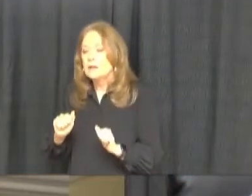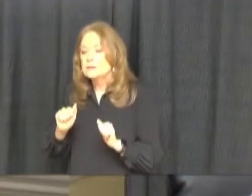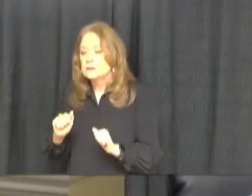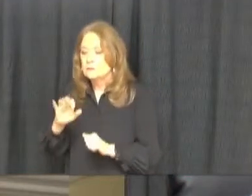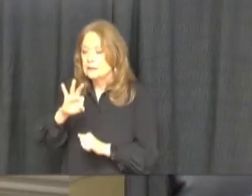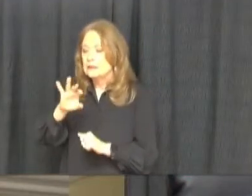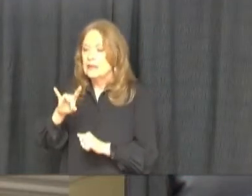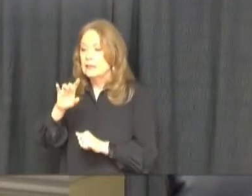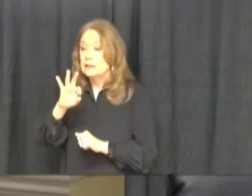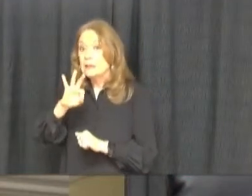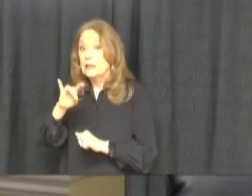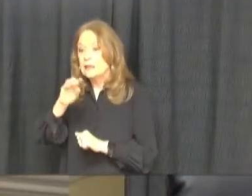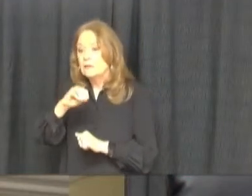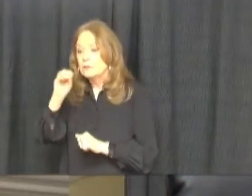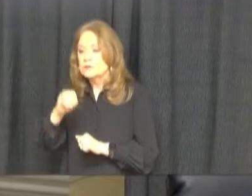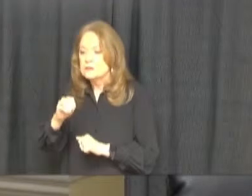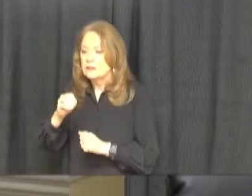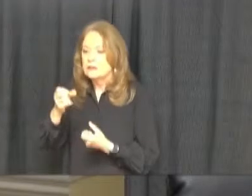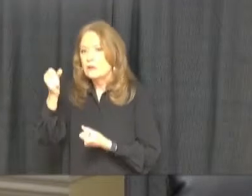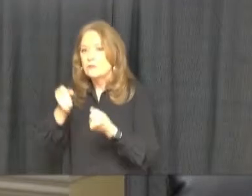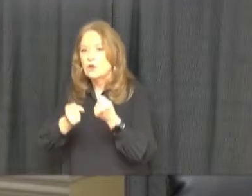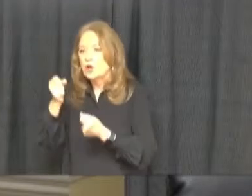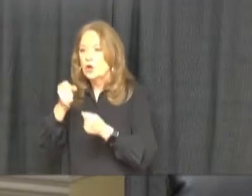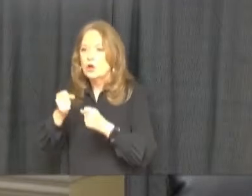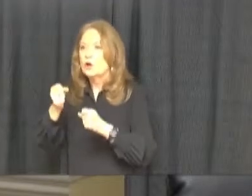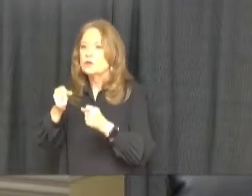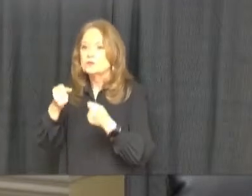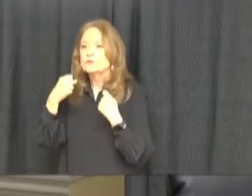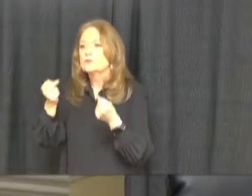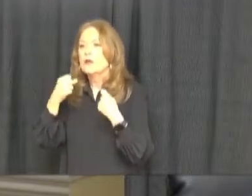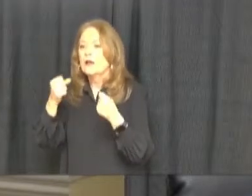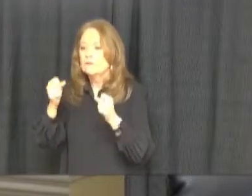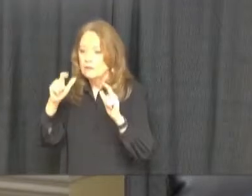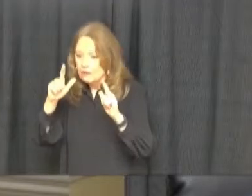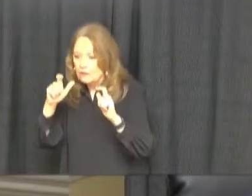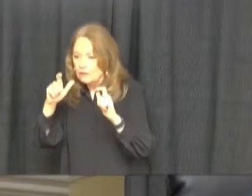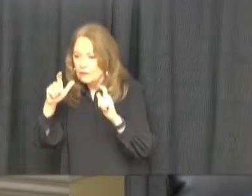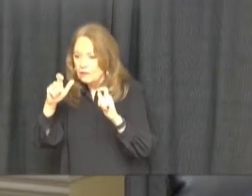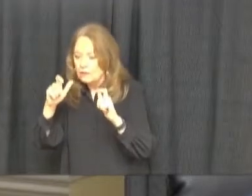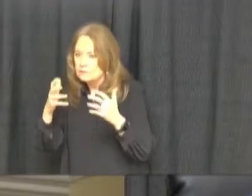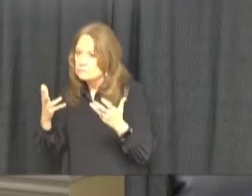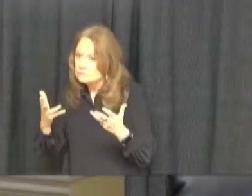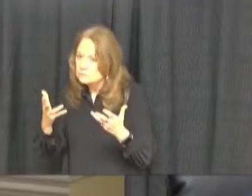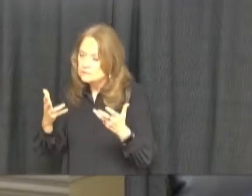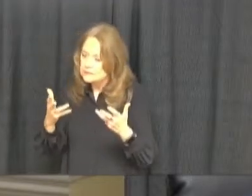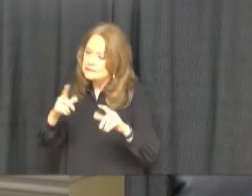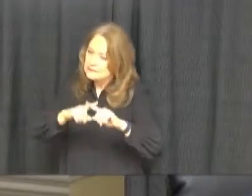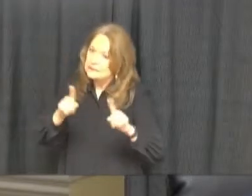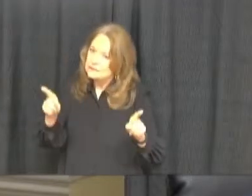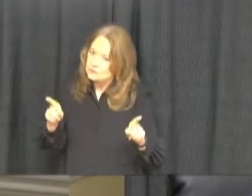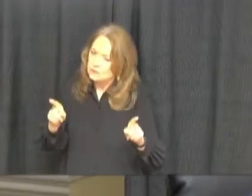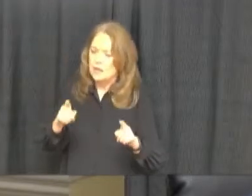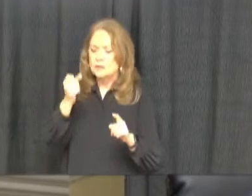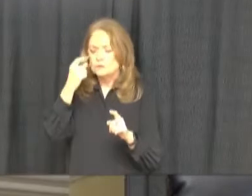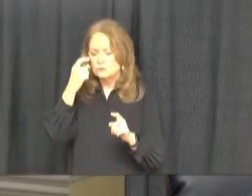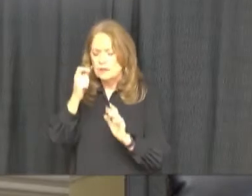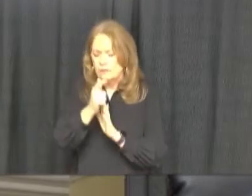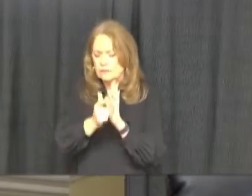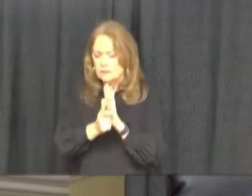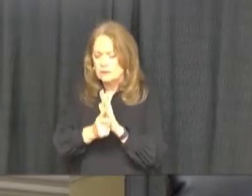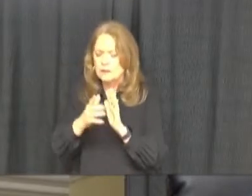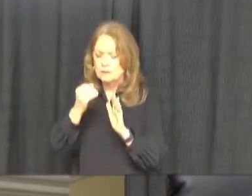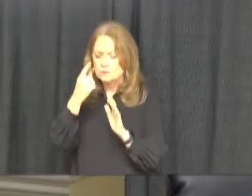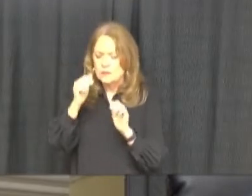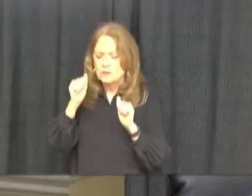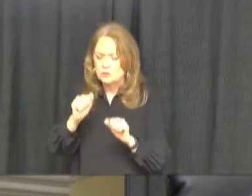98% of the cars that go under a street light collecting that data. I understand the legality and I understand that you